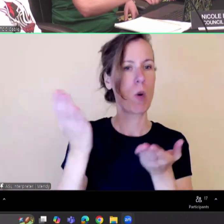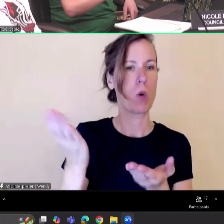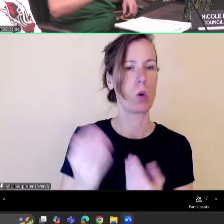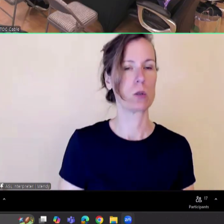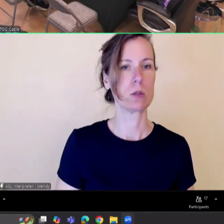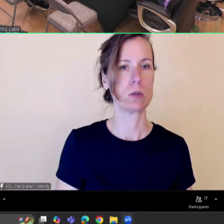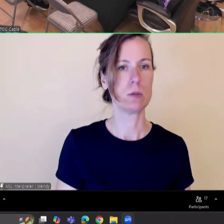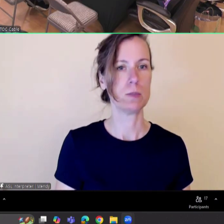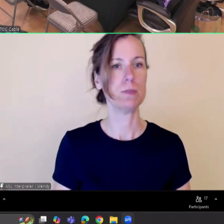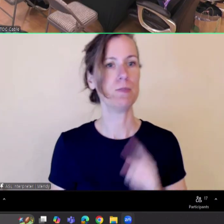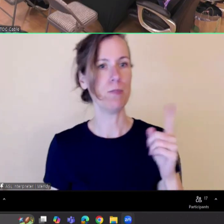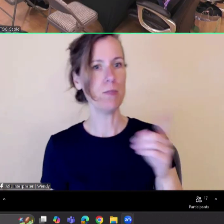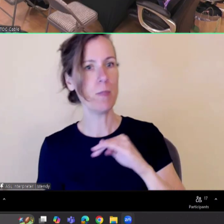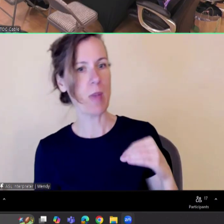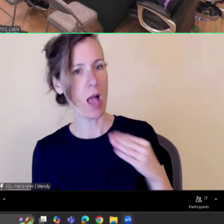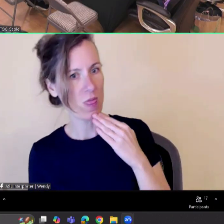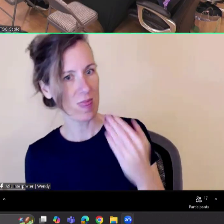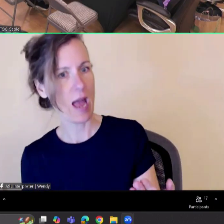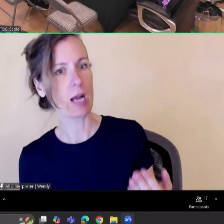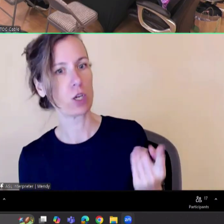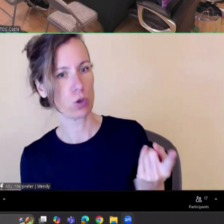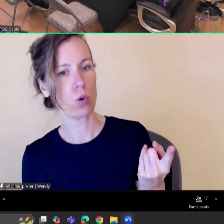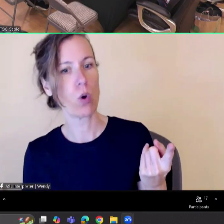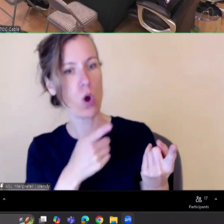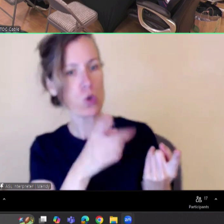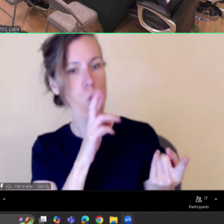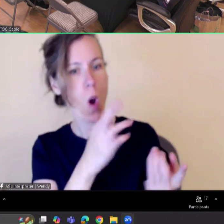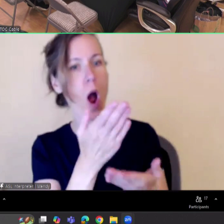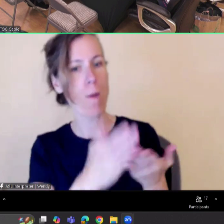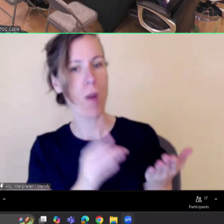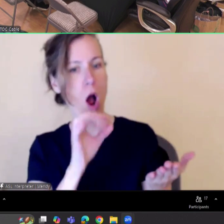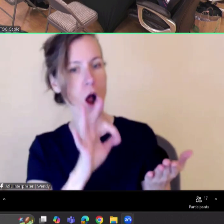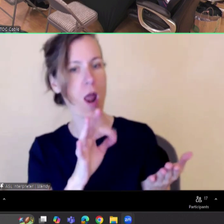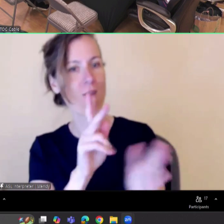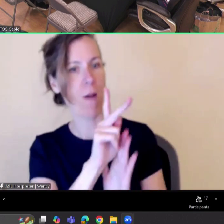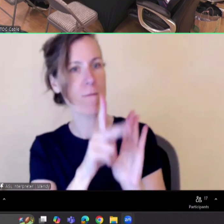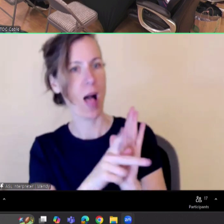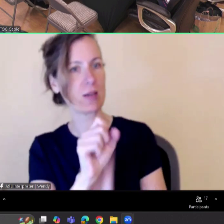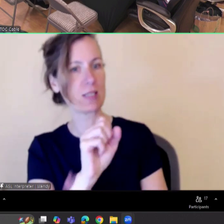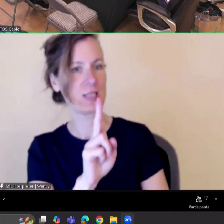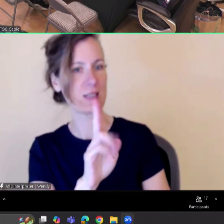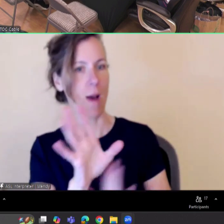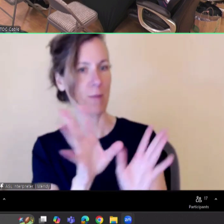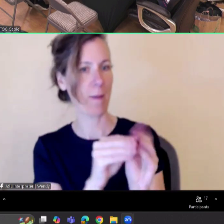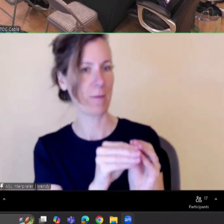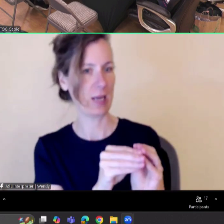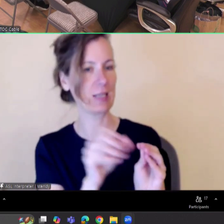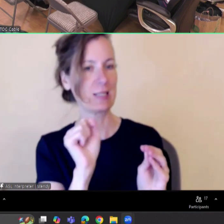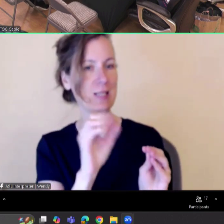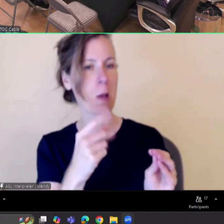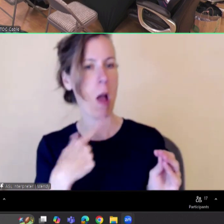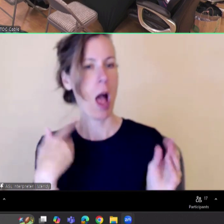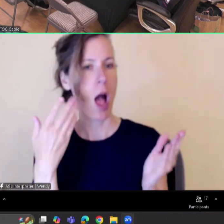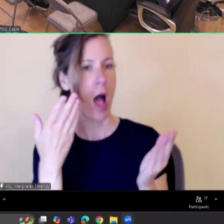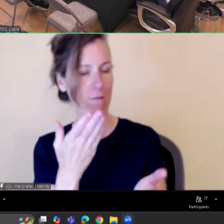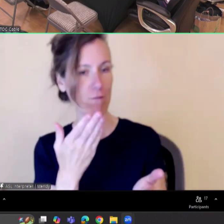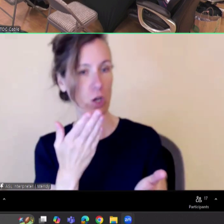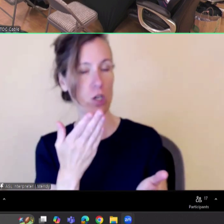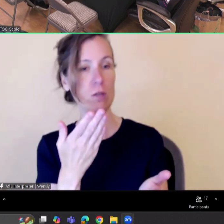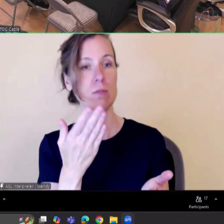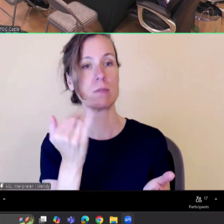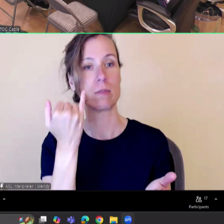that you are part of the policy subcommittee. So what I would offer or suggest is if you are